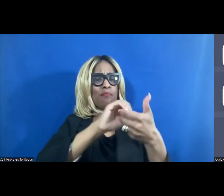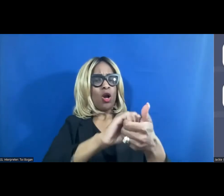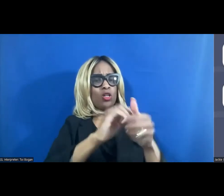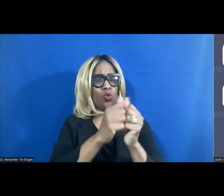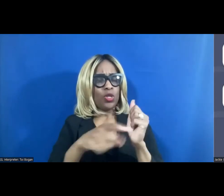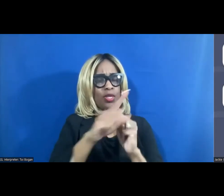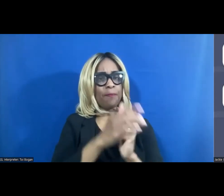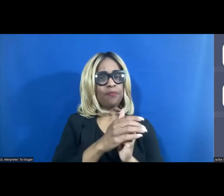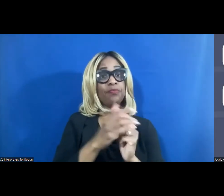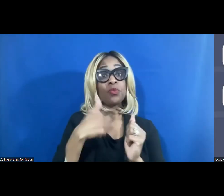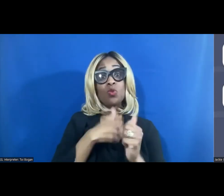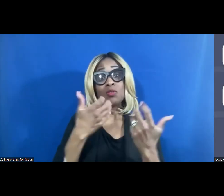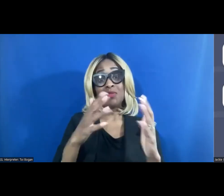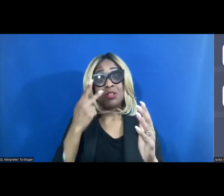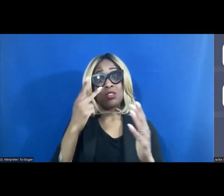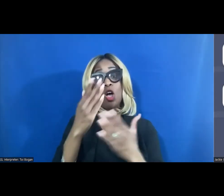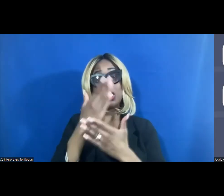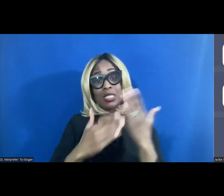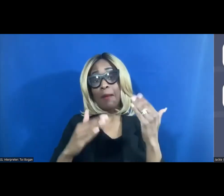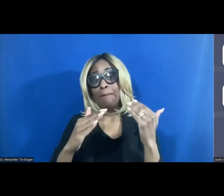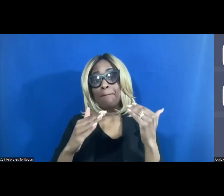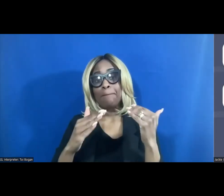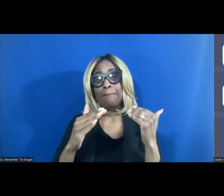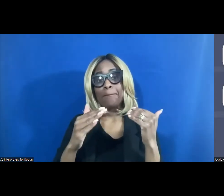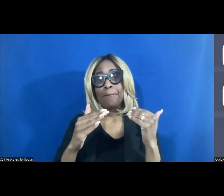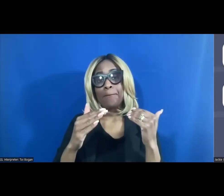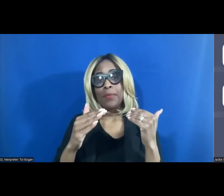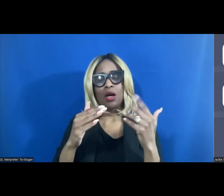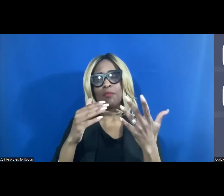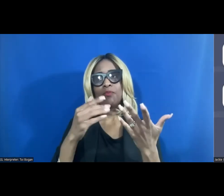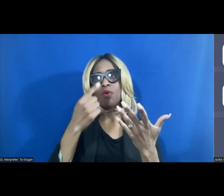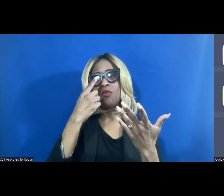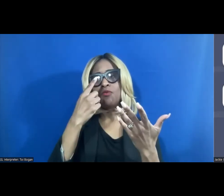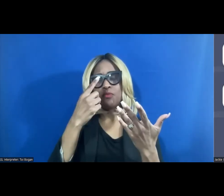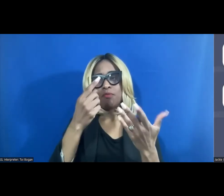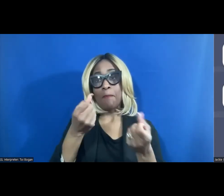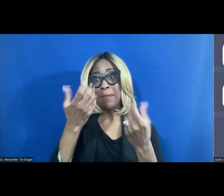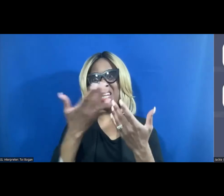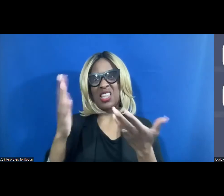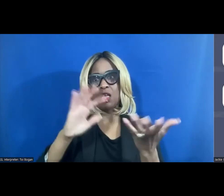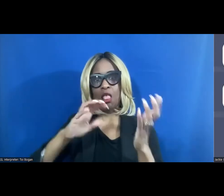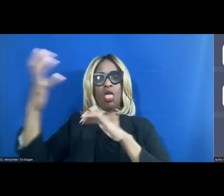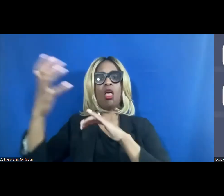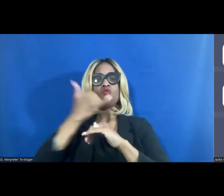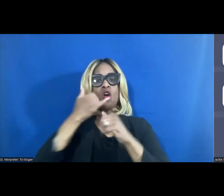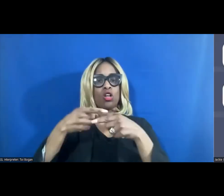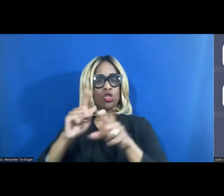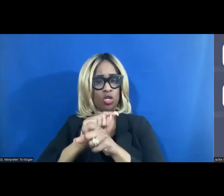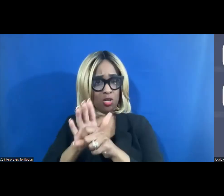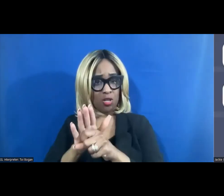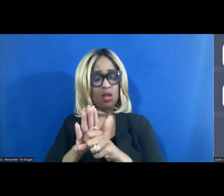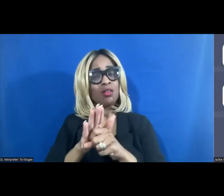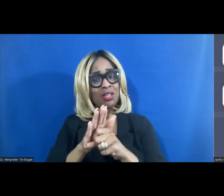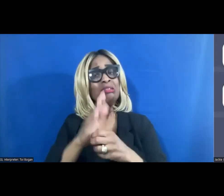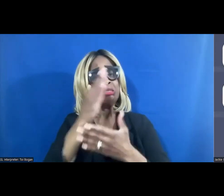see some great instances, for as many things as went wrong during the COVID pandemic, there were some silver